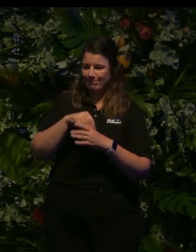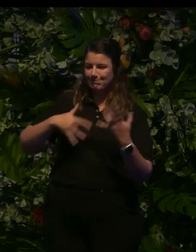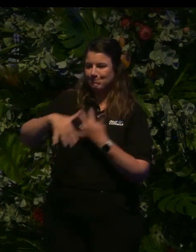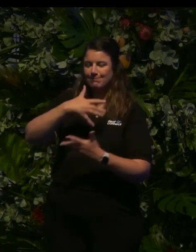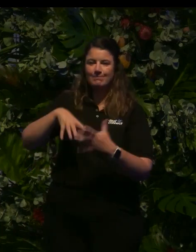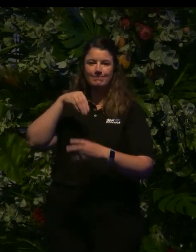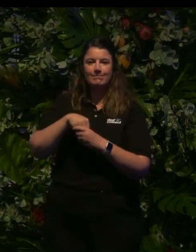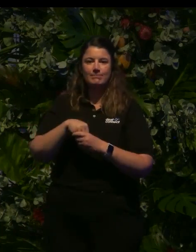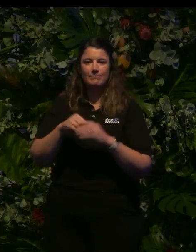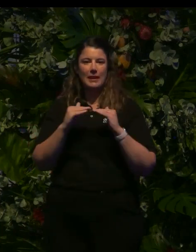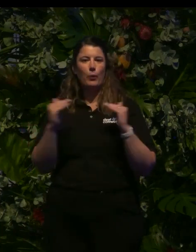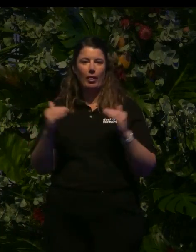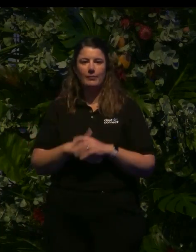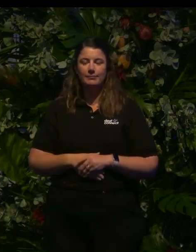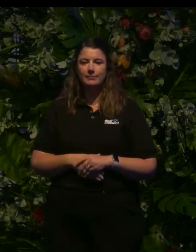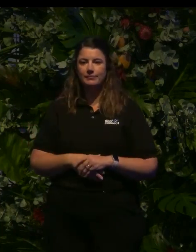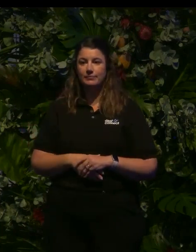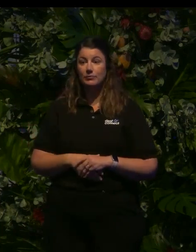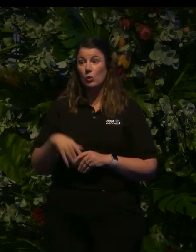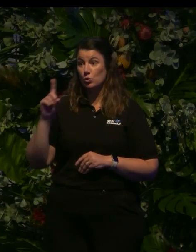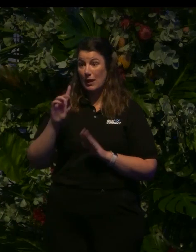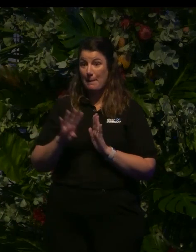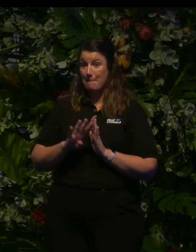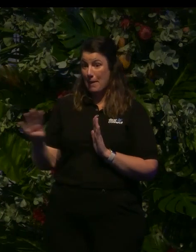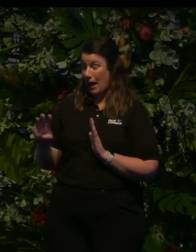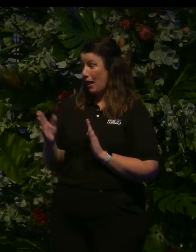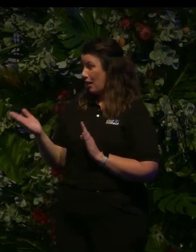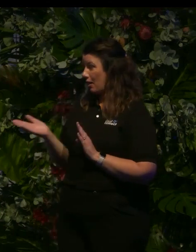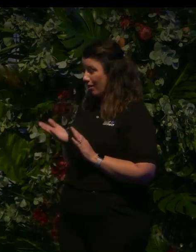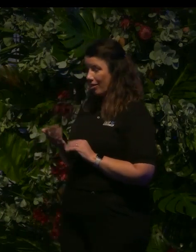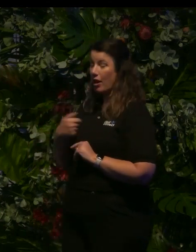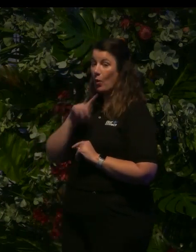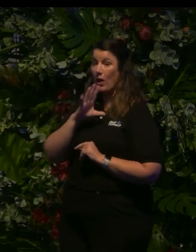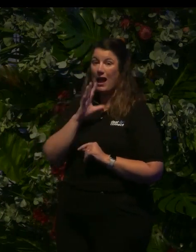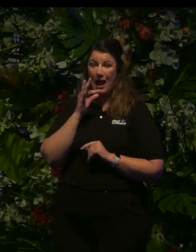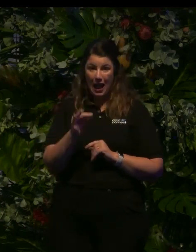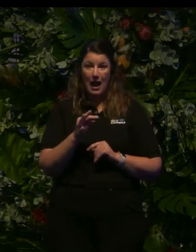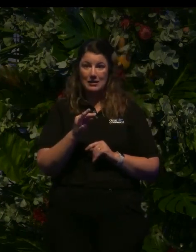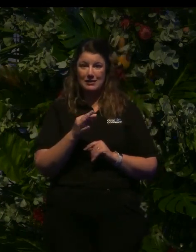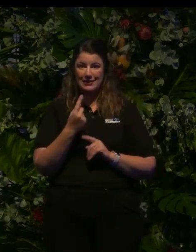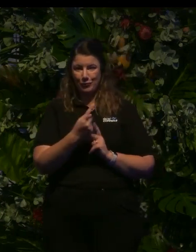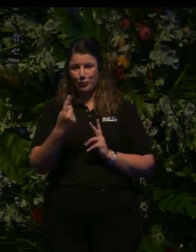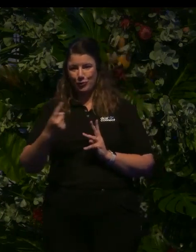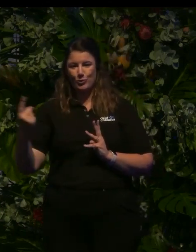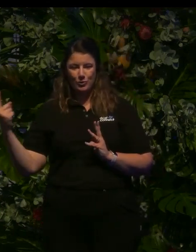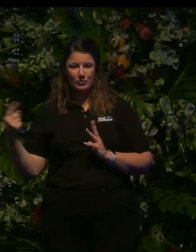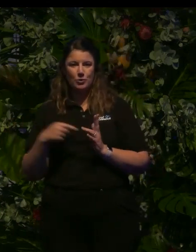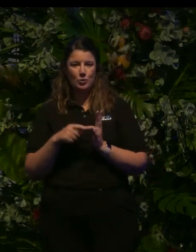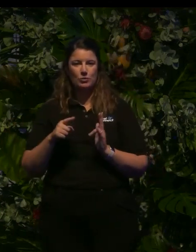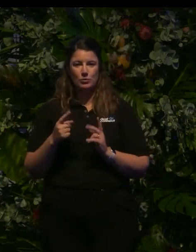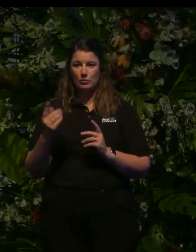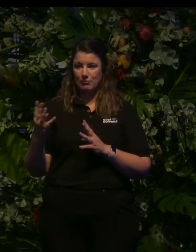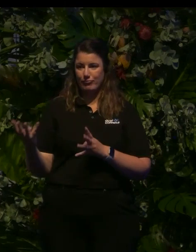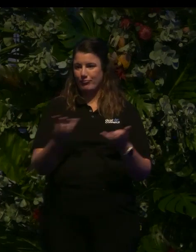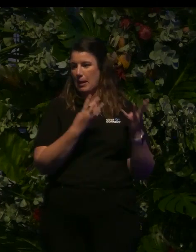societies. So today's panel, and I will ask the panelists to make their